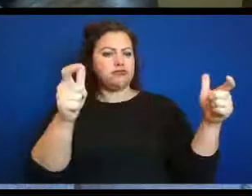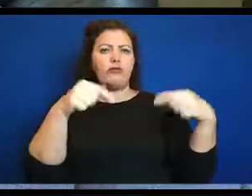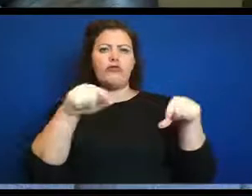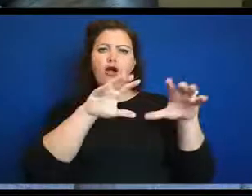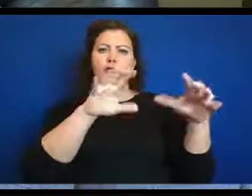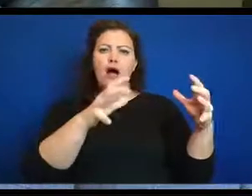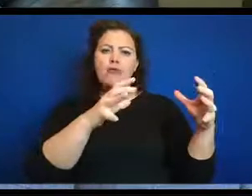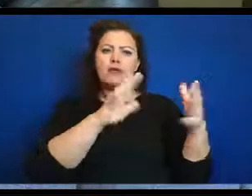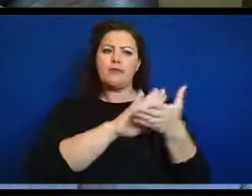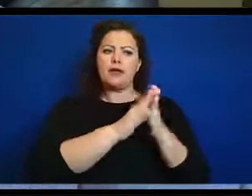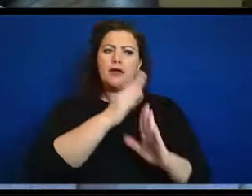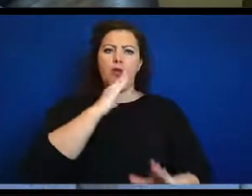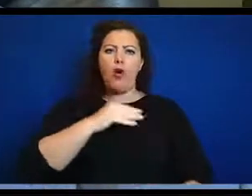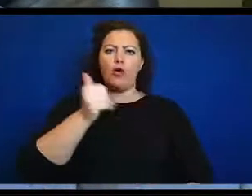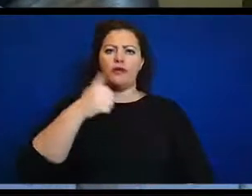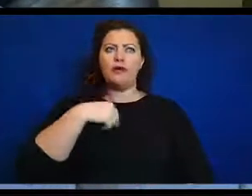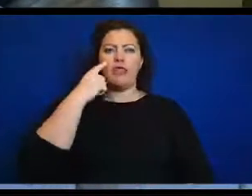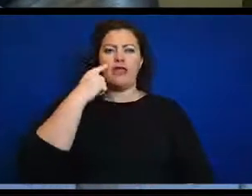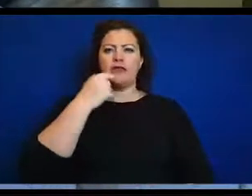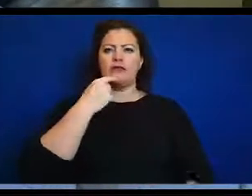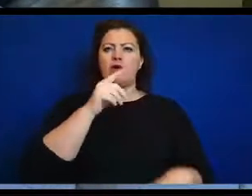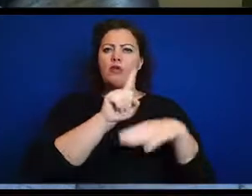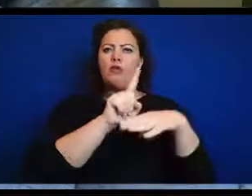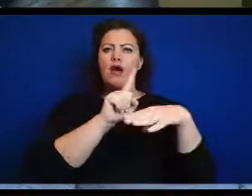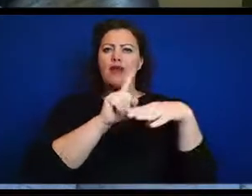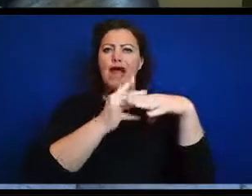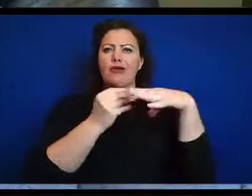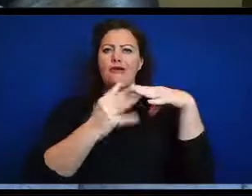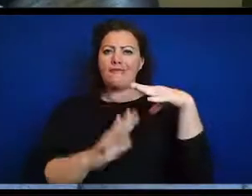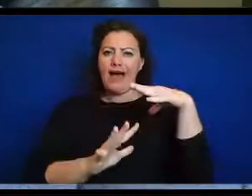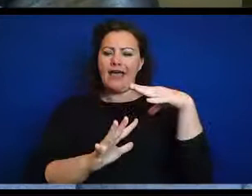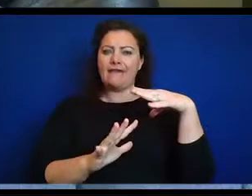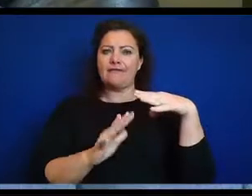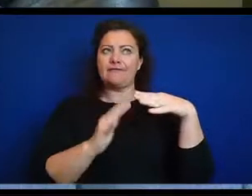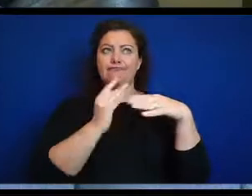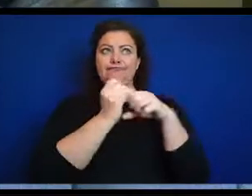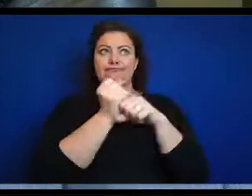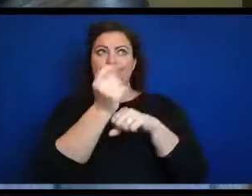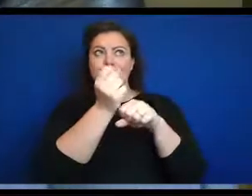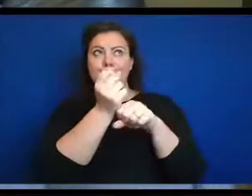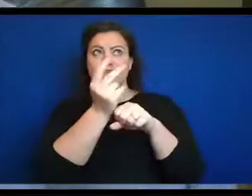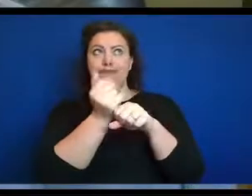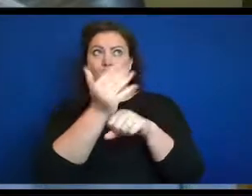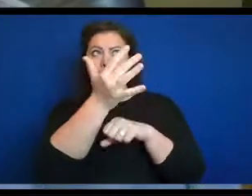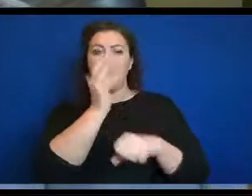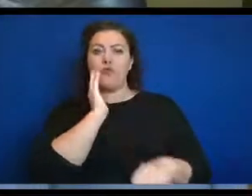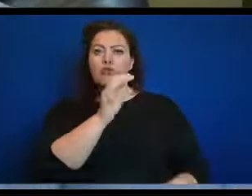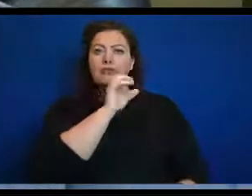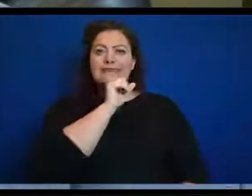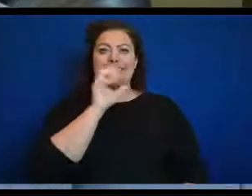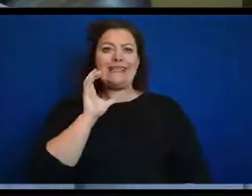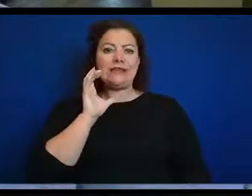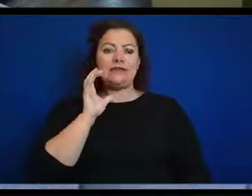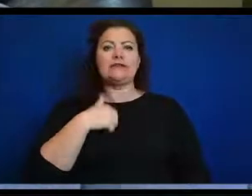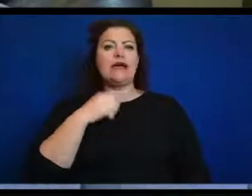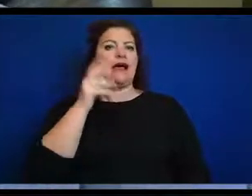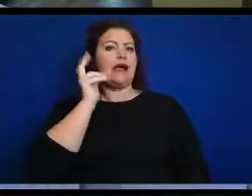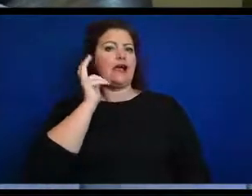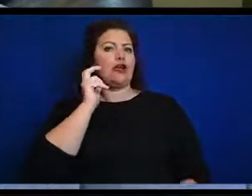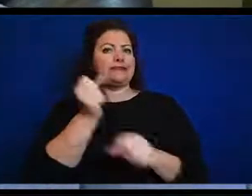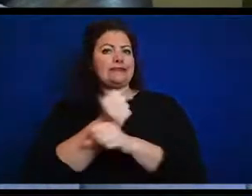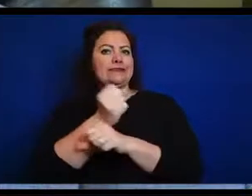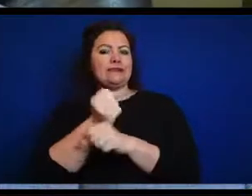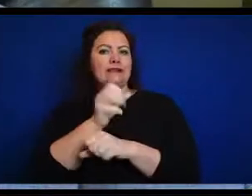that 1 out of 5 Americans in the years coming will be seniors. I have also heard statistics that we are on the verge